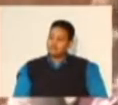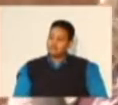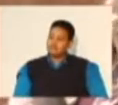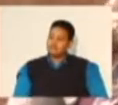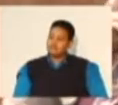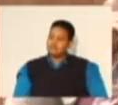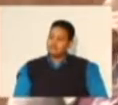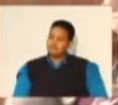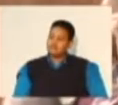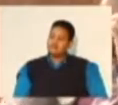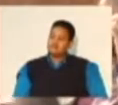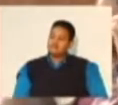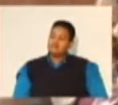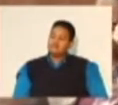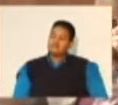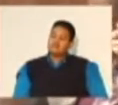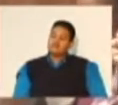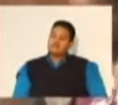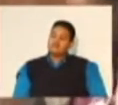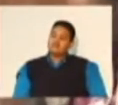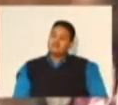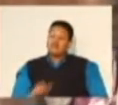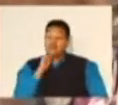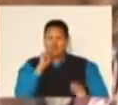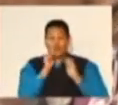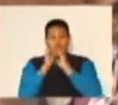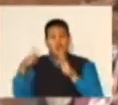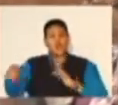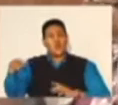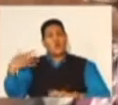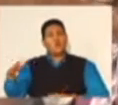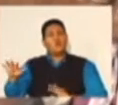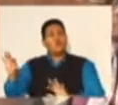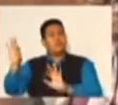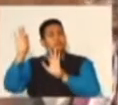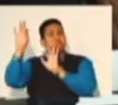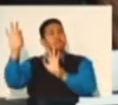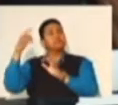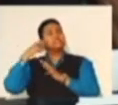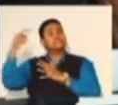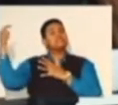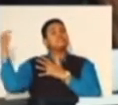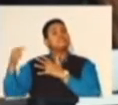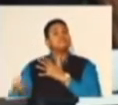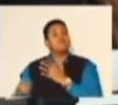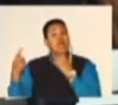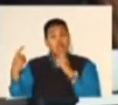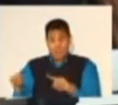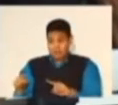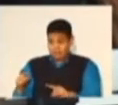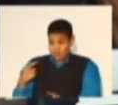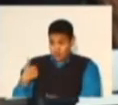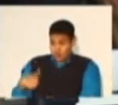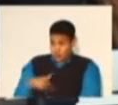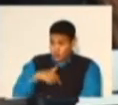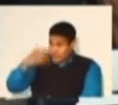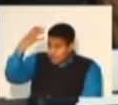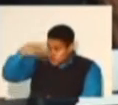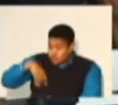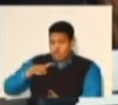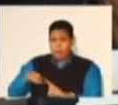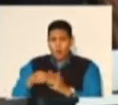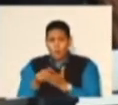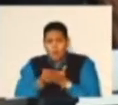Notwithstanding these exceptional circumstances, if we are serious about fiscal